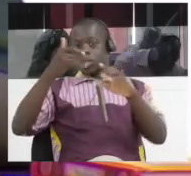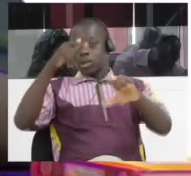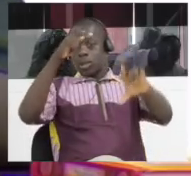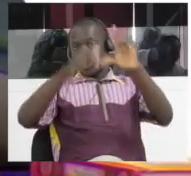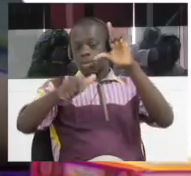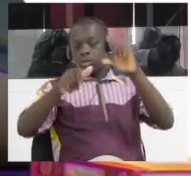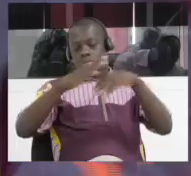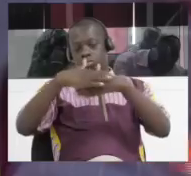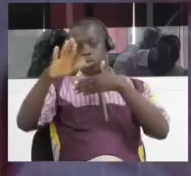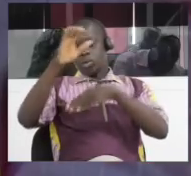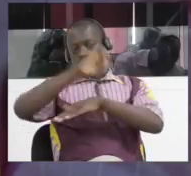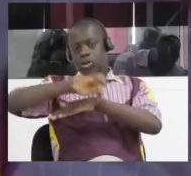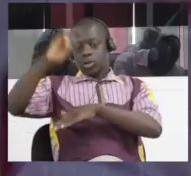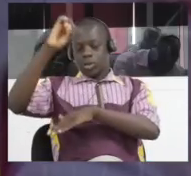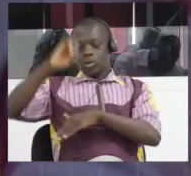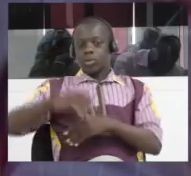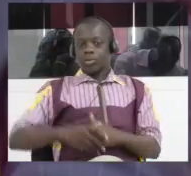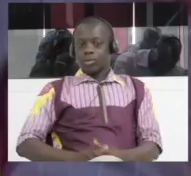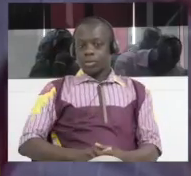yes. In rank, they were the most senior.